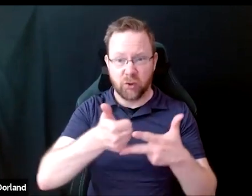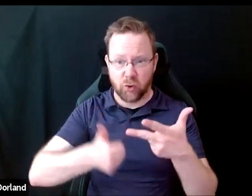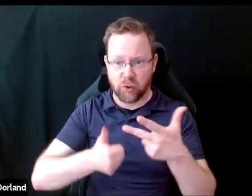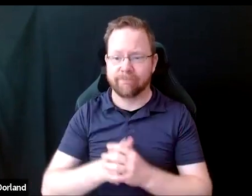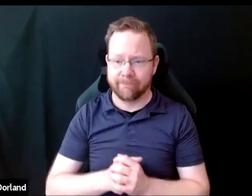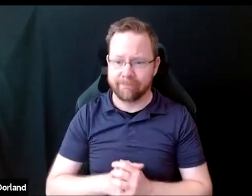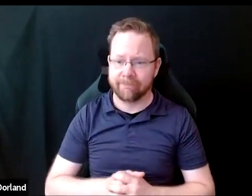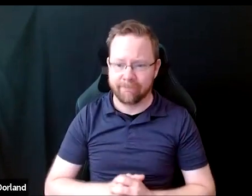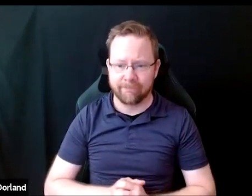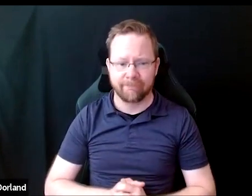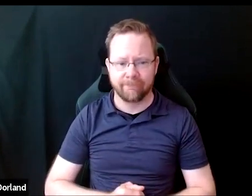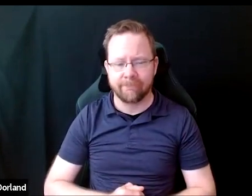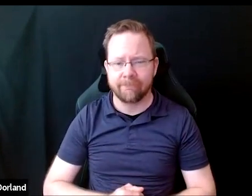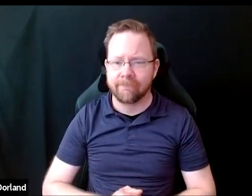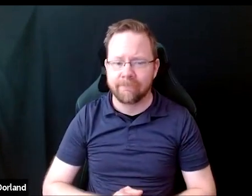sonifications.